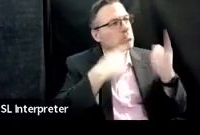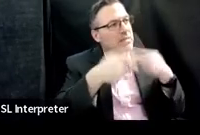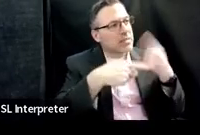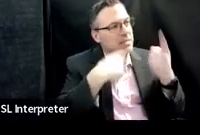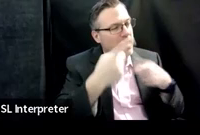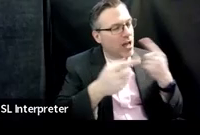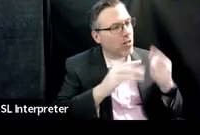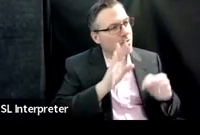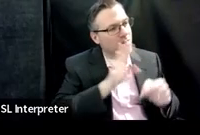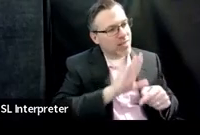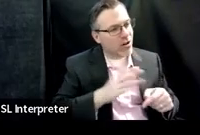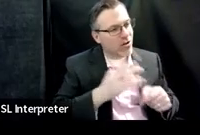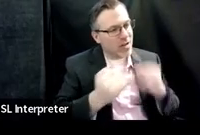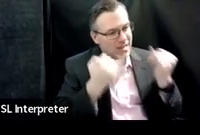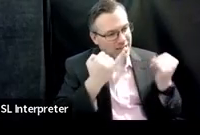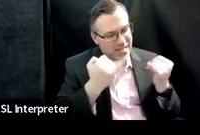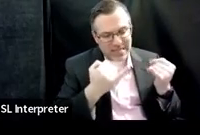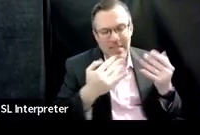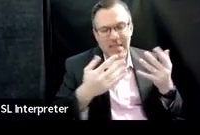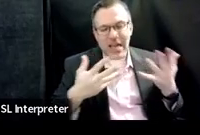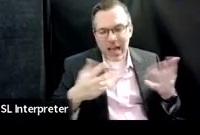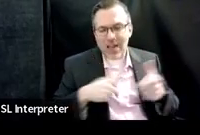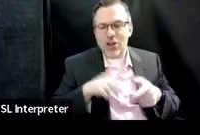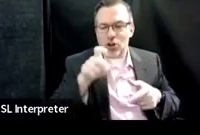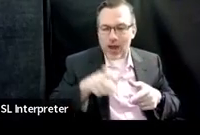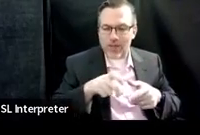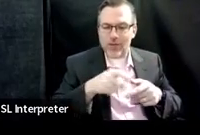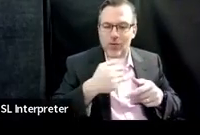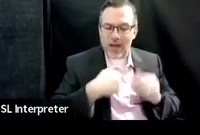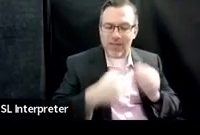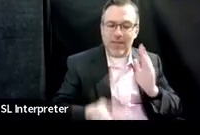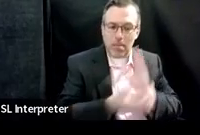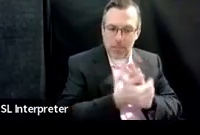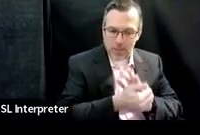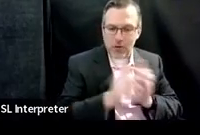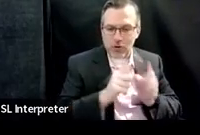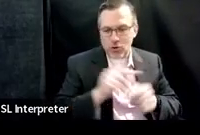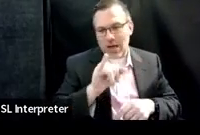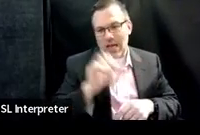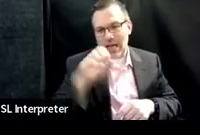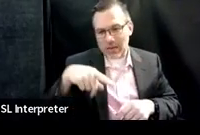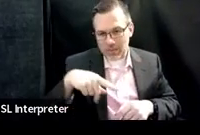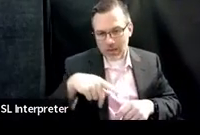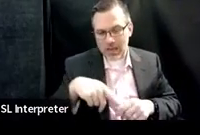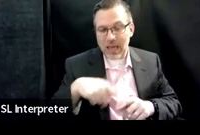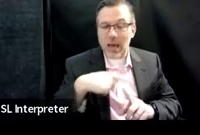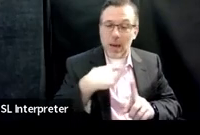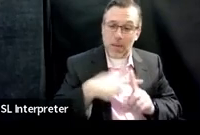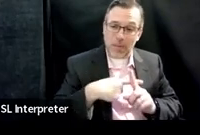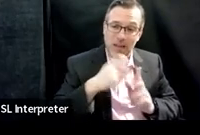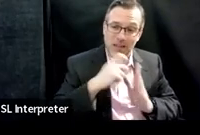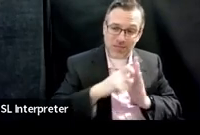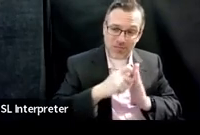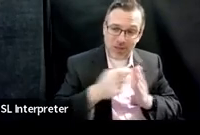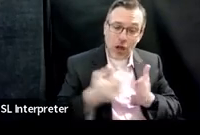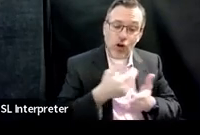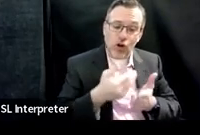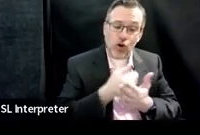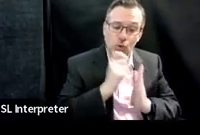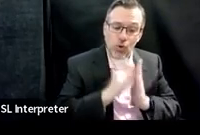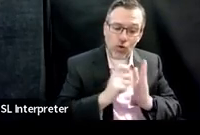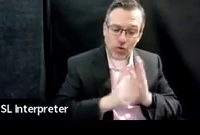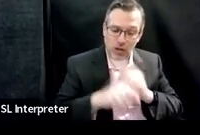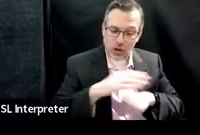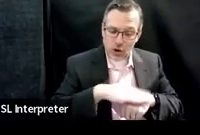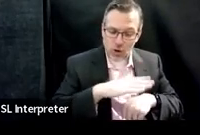of the meeting. So then you would have to make an amendment to the IEP and complete a new written notice to capture those changes